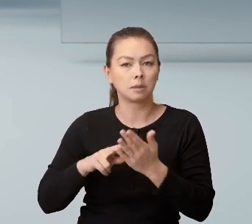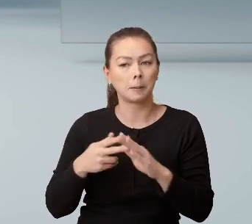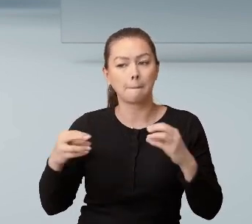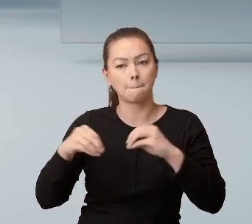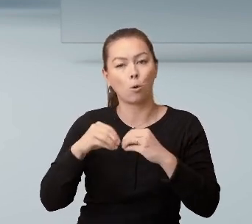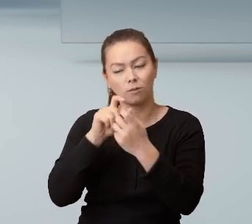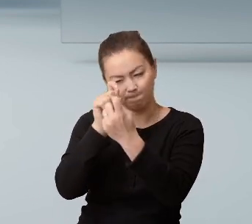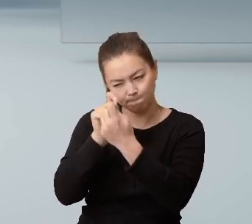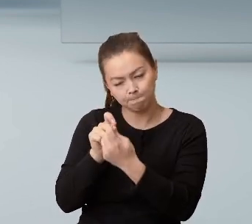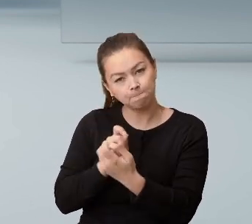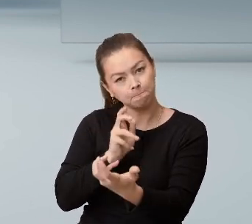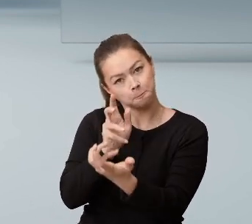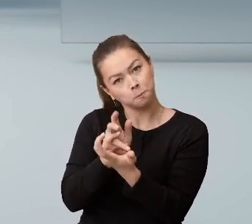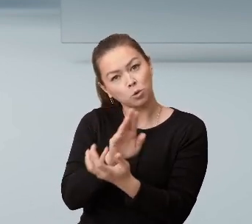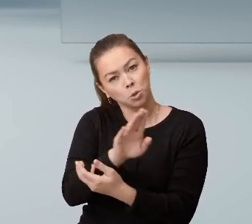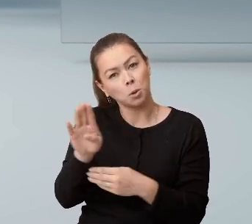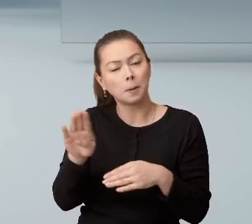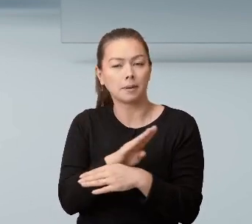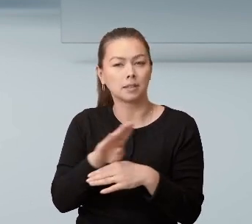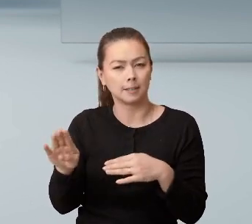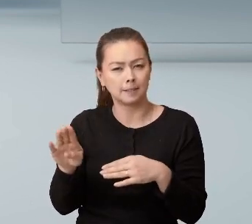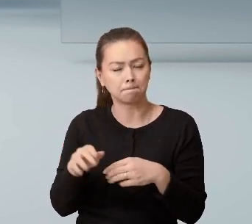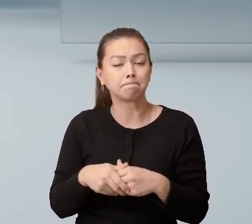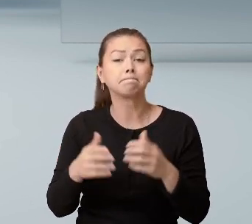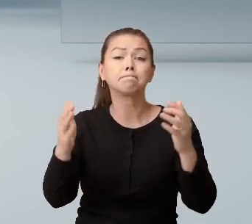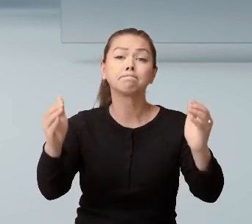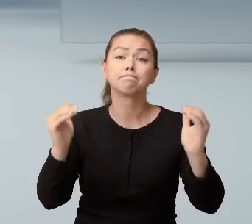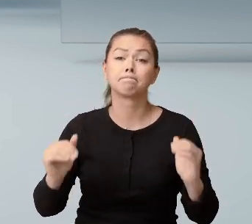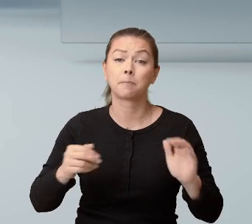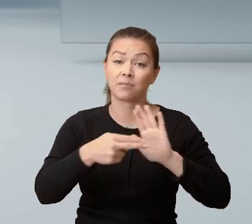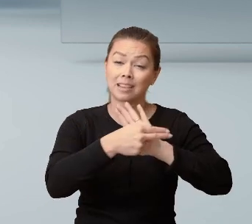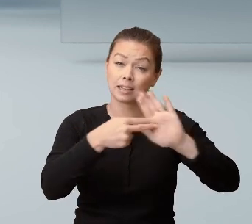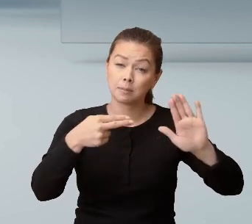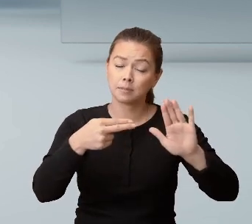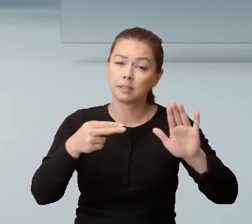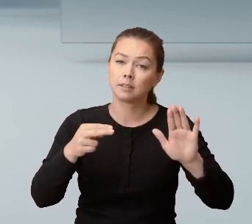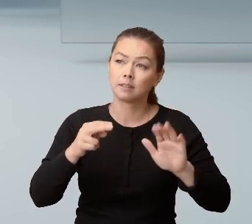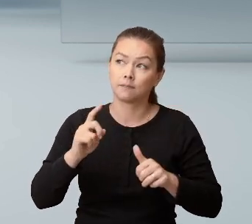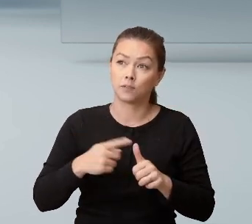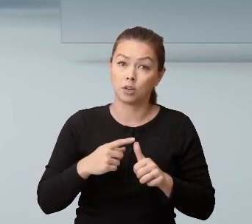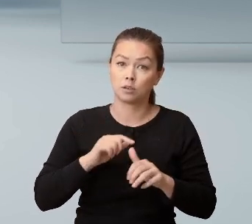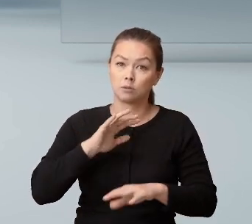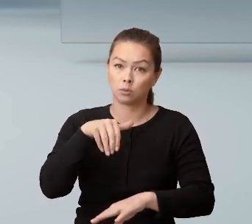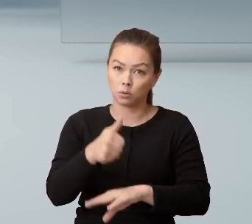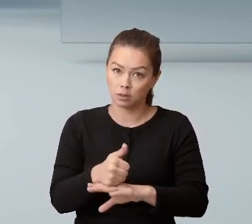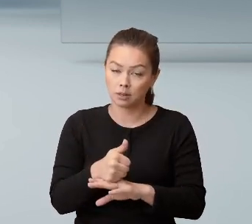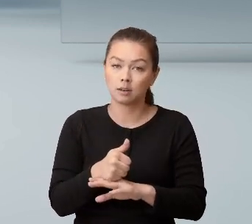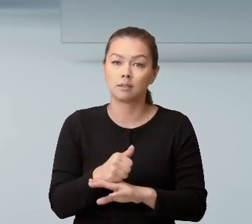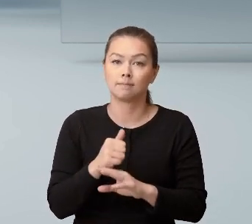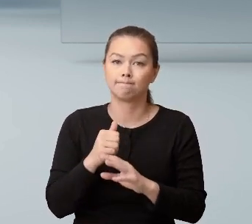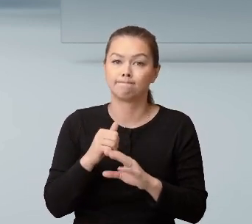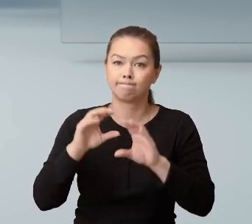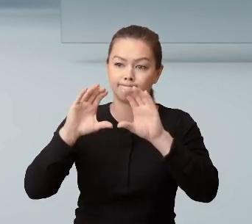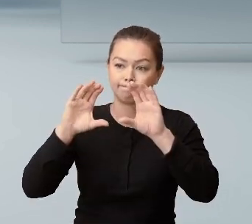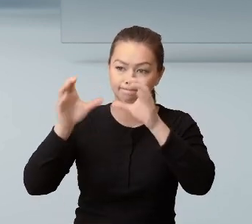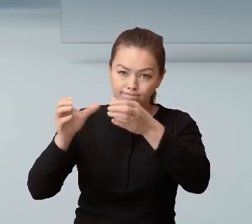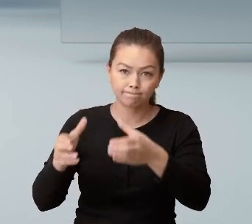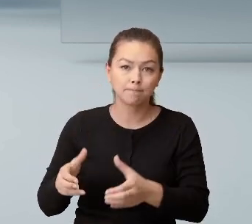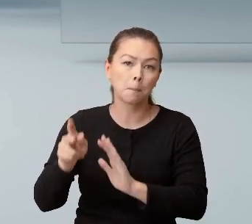really will help make it more accurate. Labels, you have to start with a classification policy, a policy with a big